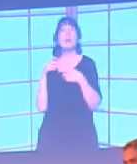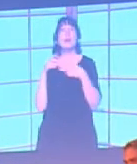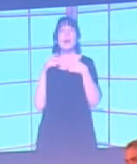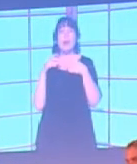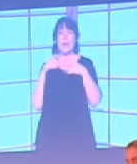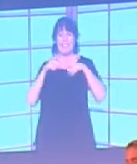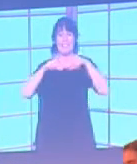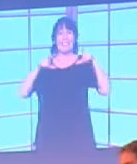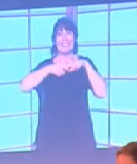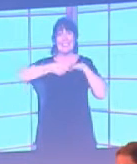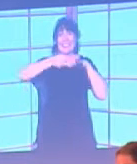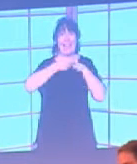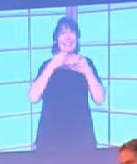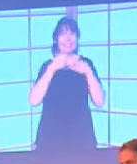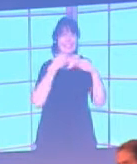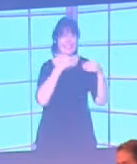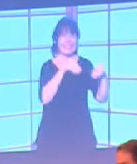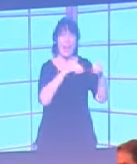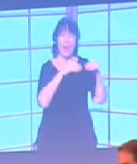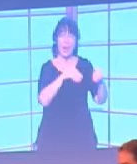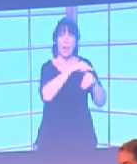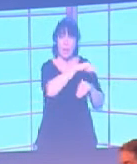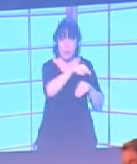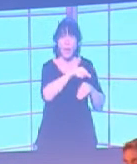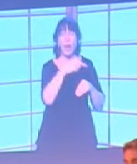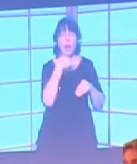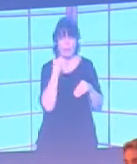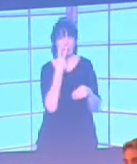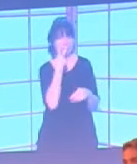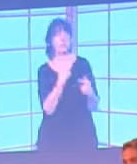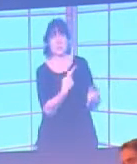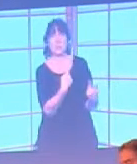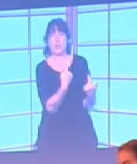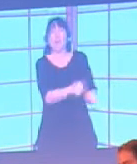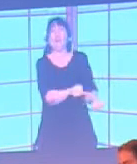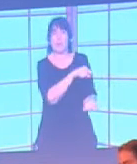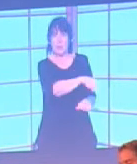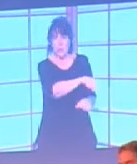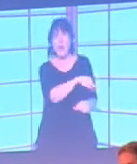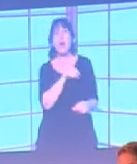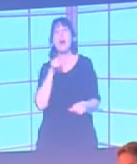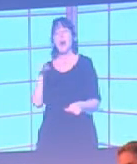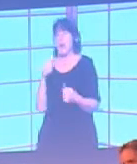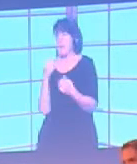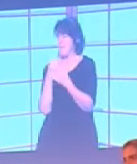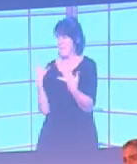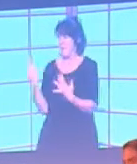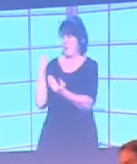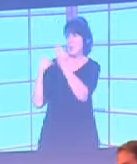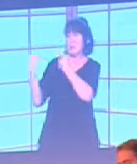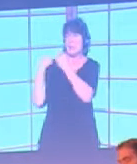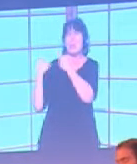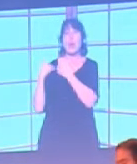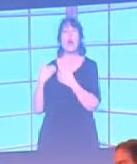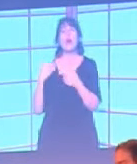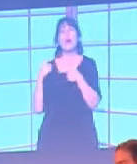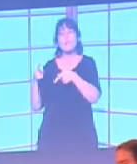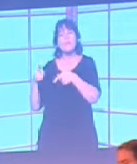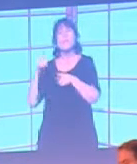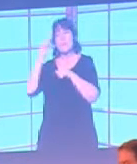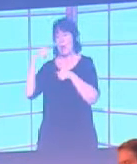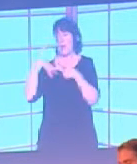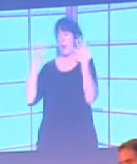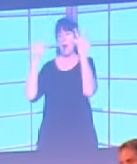sales. This is something we announced to CAFE, is that we had so many requests that we, from an operational point of view,